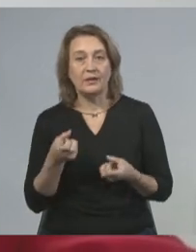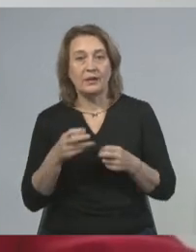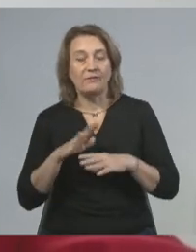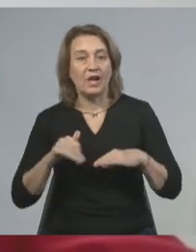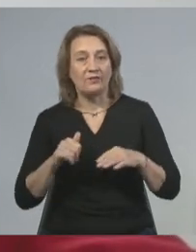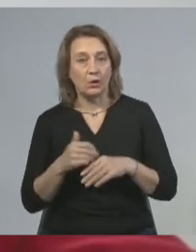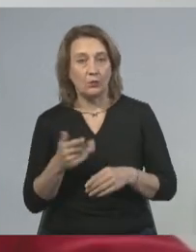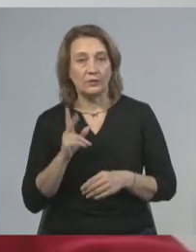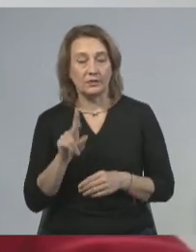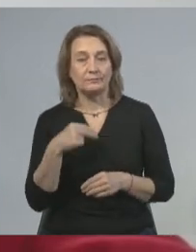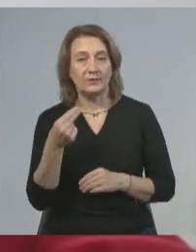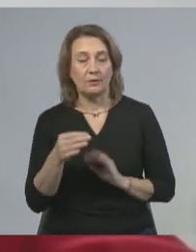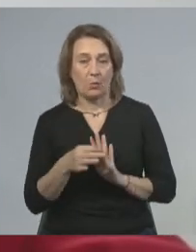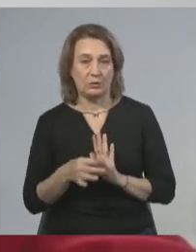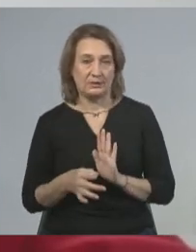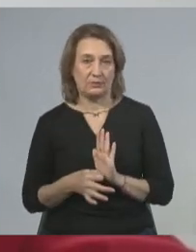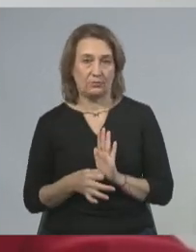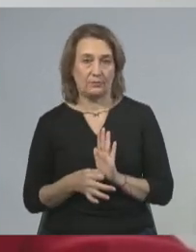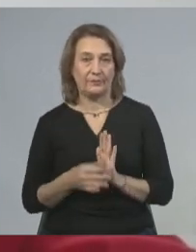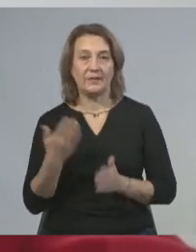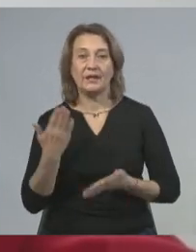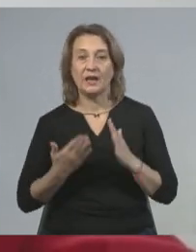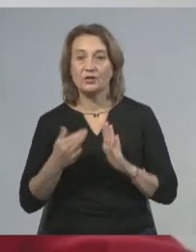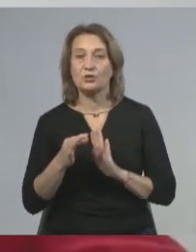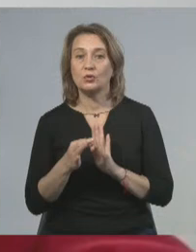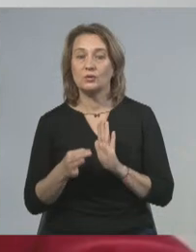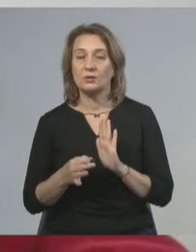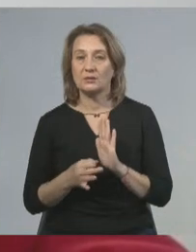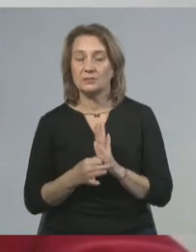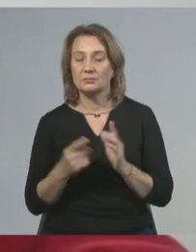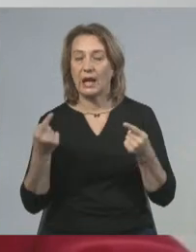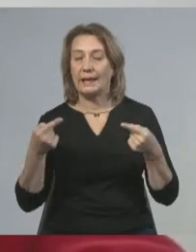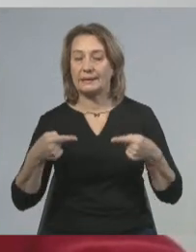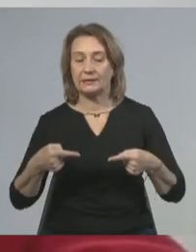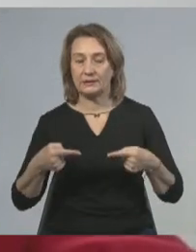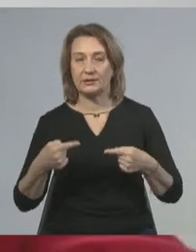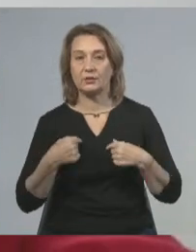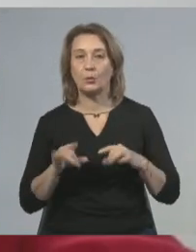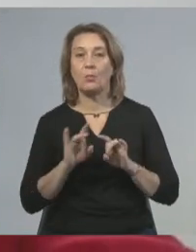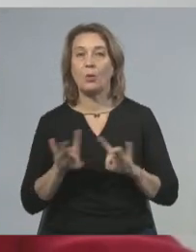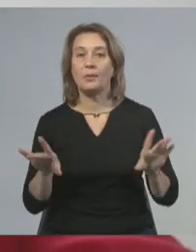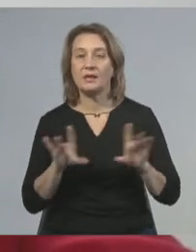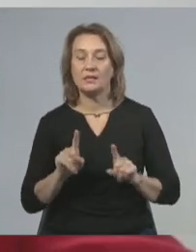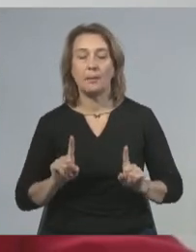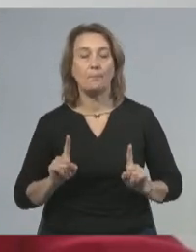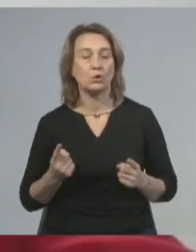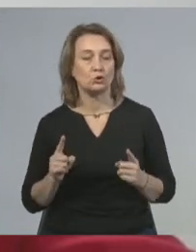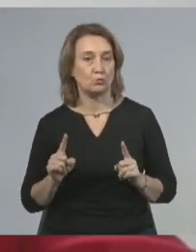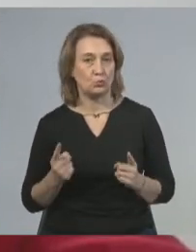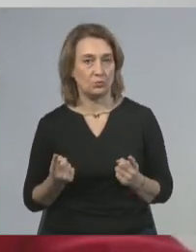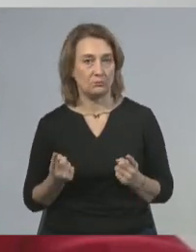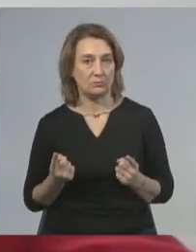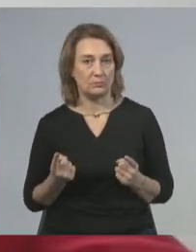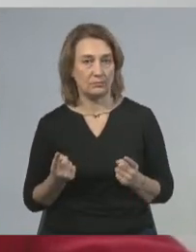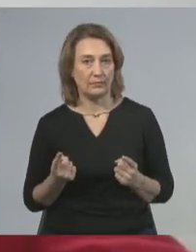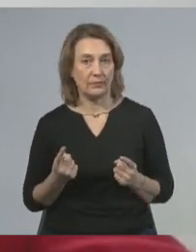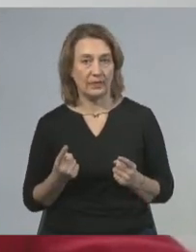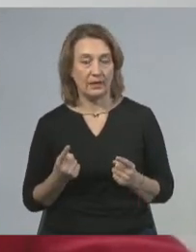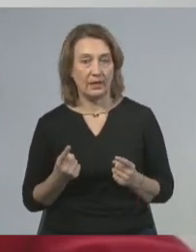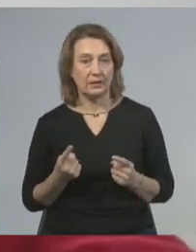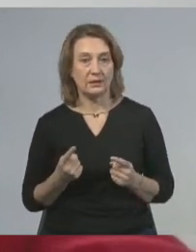day they become more qualified because we don't only describe an event but we provide our interpretation of this